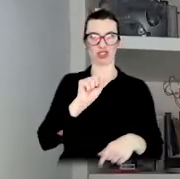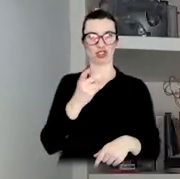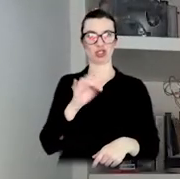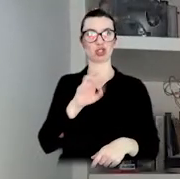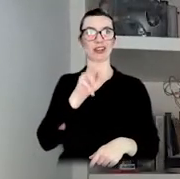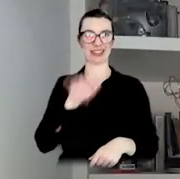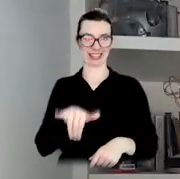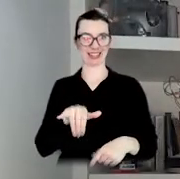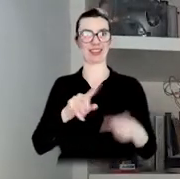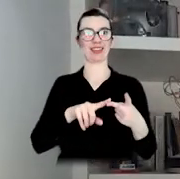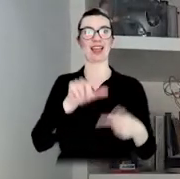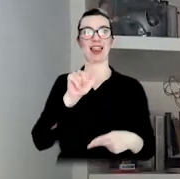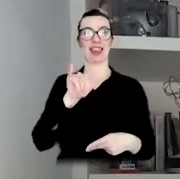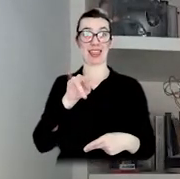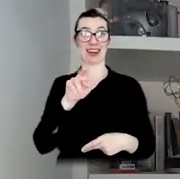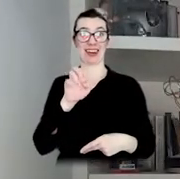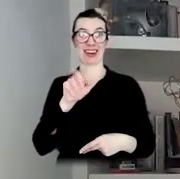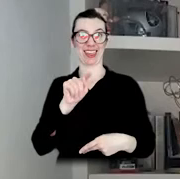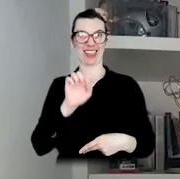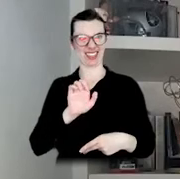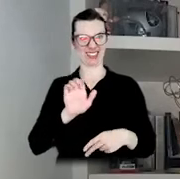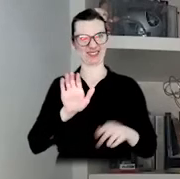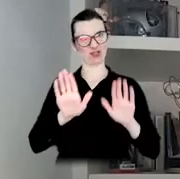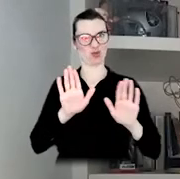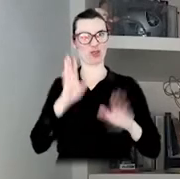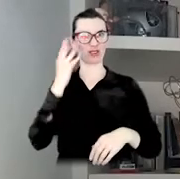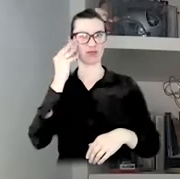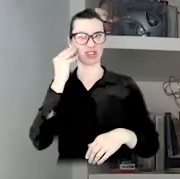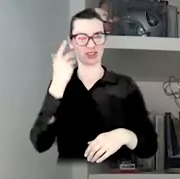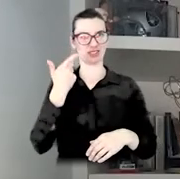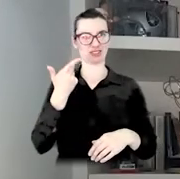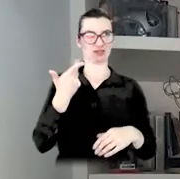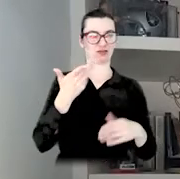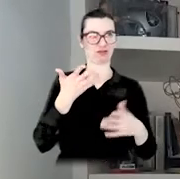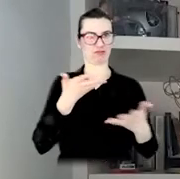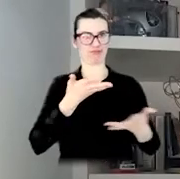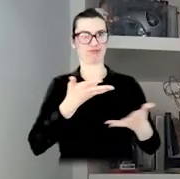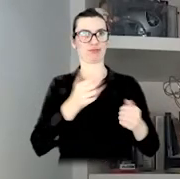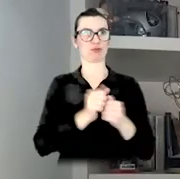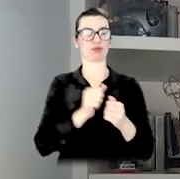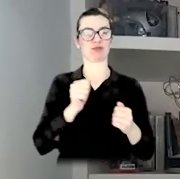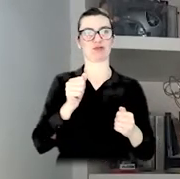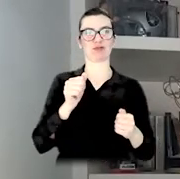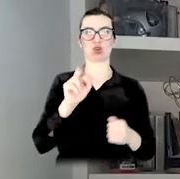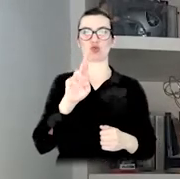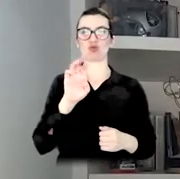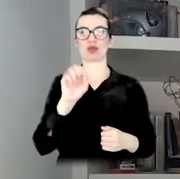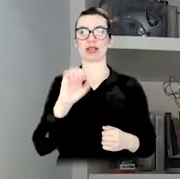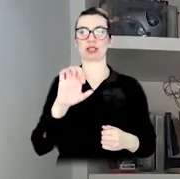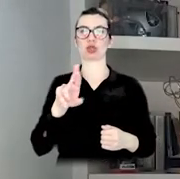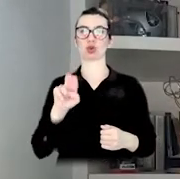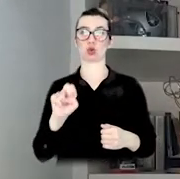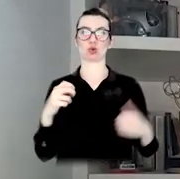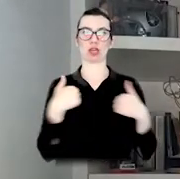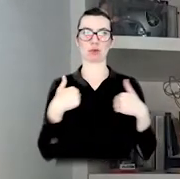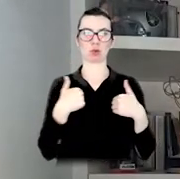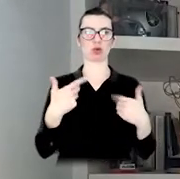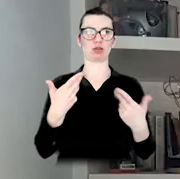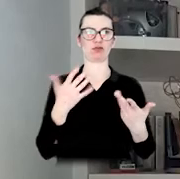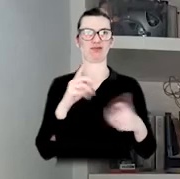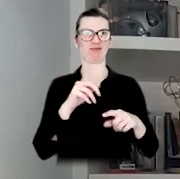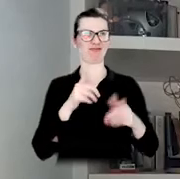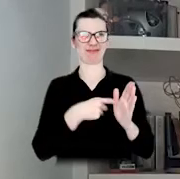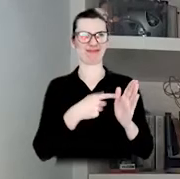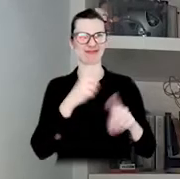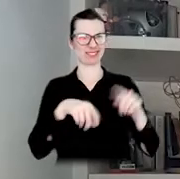dealing with regarding rescue animals. Kind of, it's a wild card sometimes, not knowing what the behavior may be or what their experience has been with